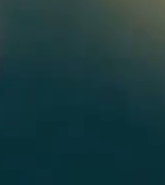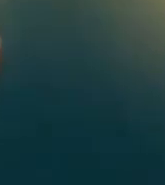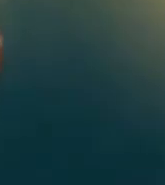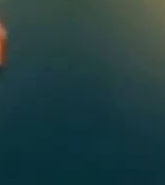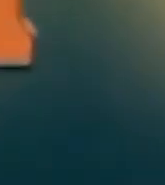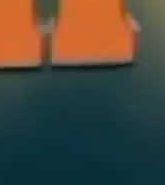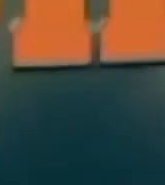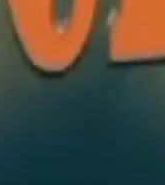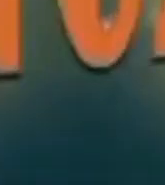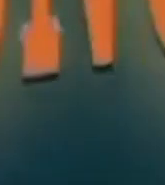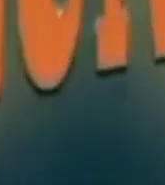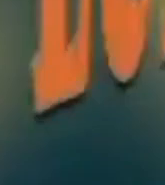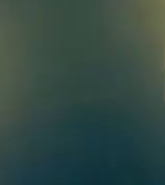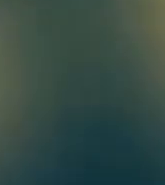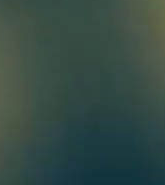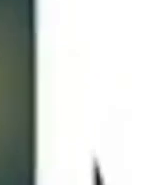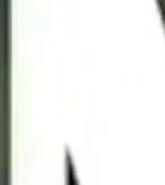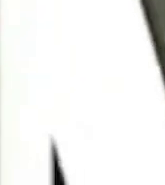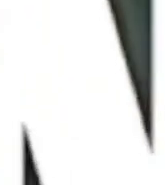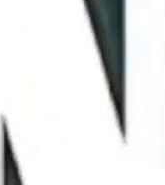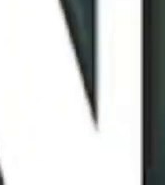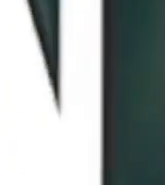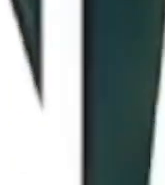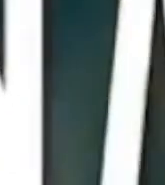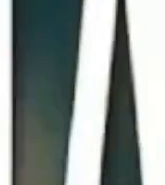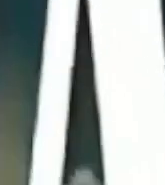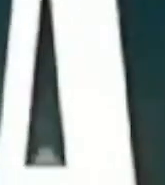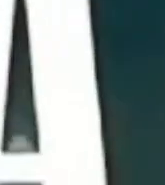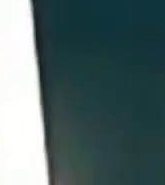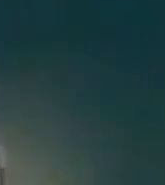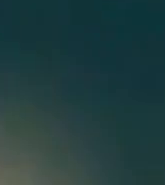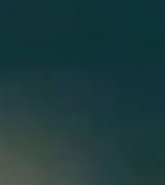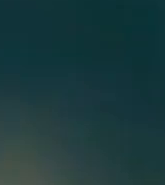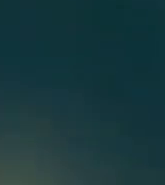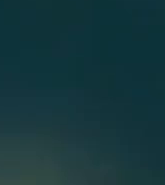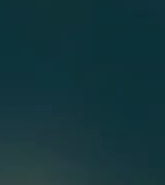the Baptist launch hosted by